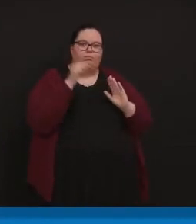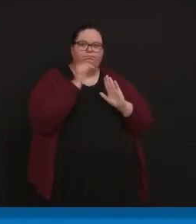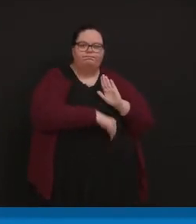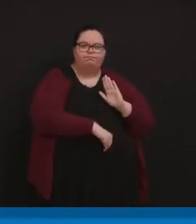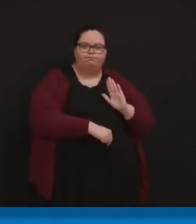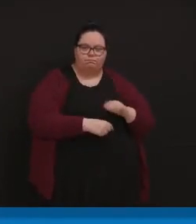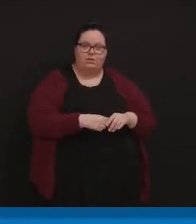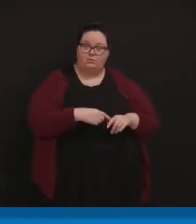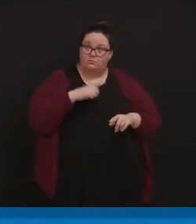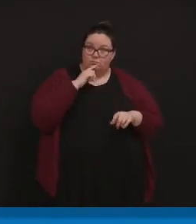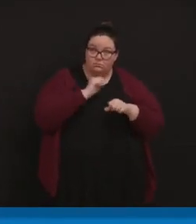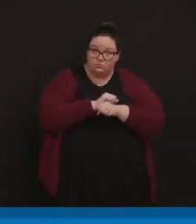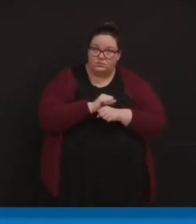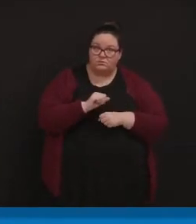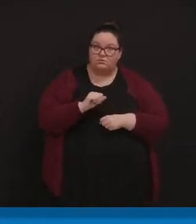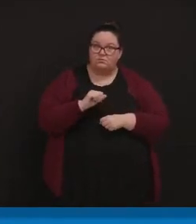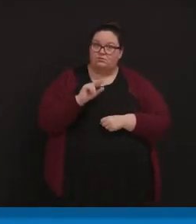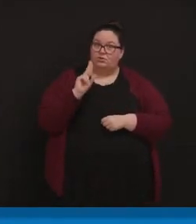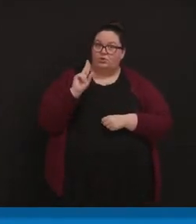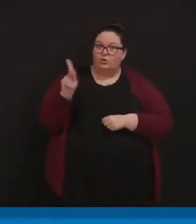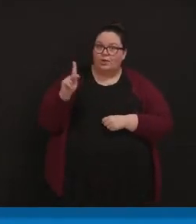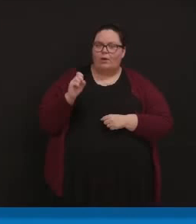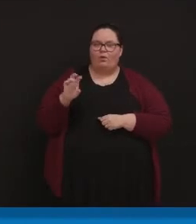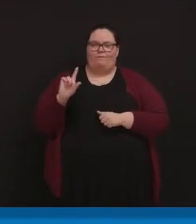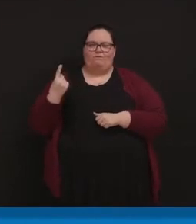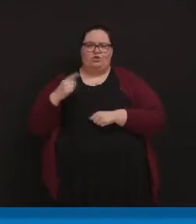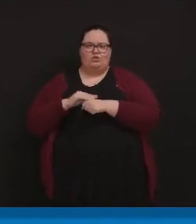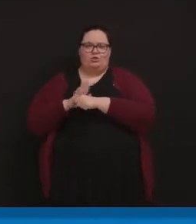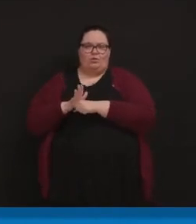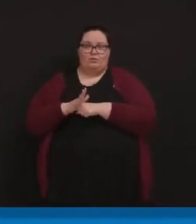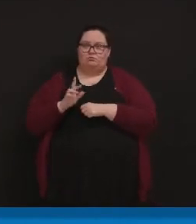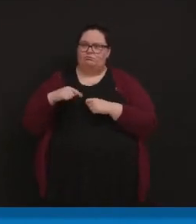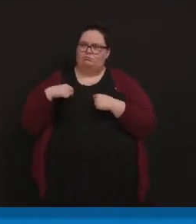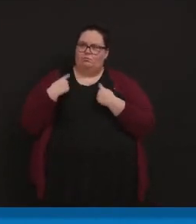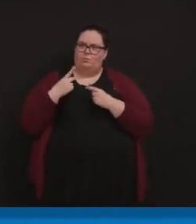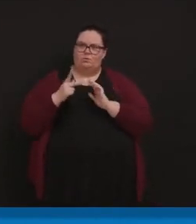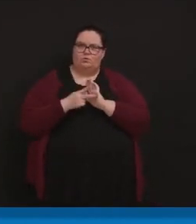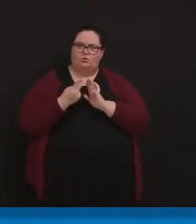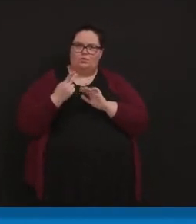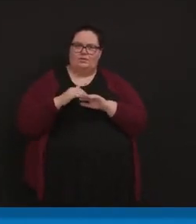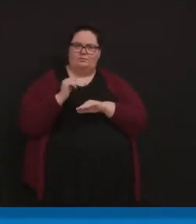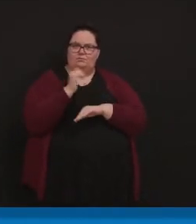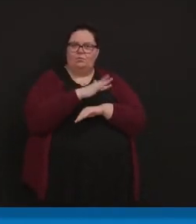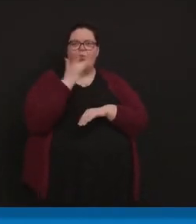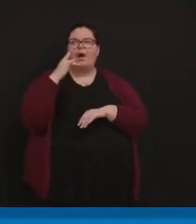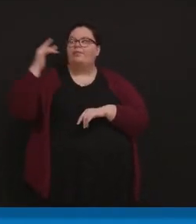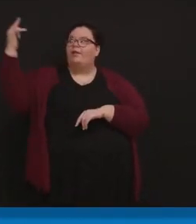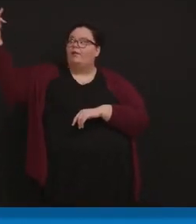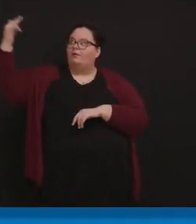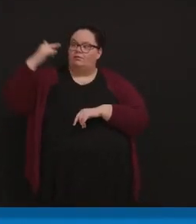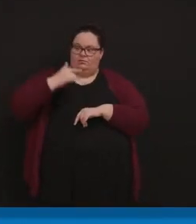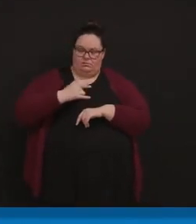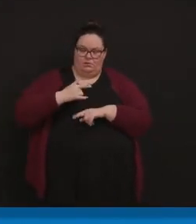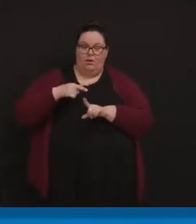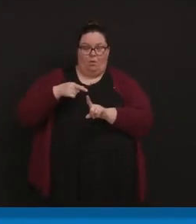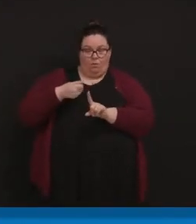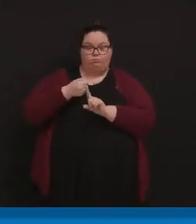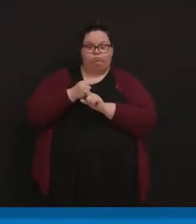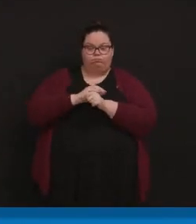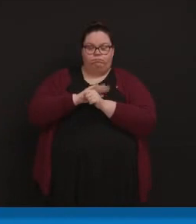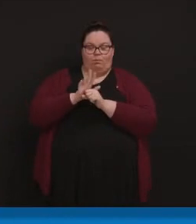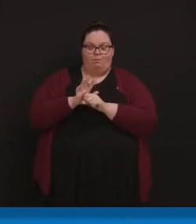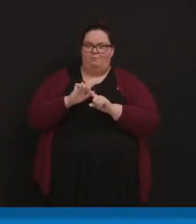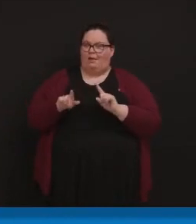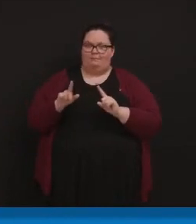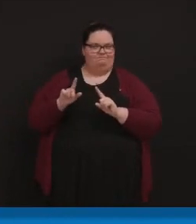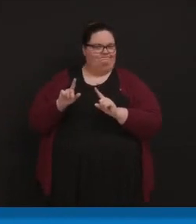identification of the UK strain. We so far have sent 2 samples out there of people who had traveled from the UK and tested positive for COVID, but they came